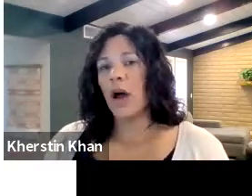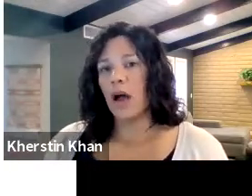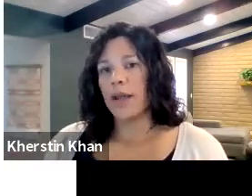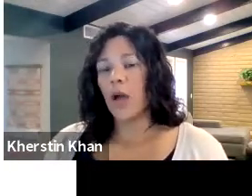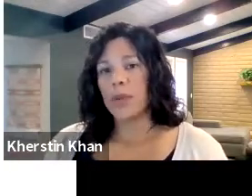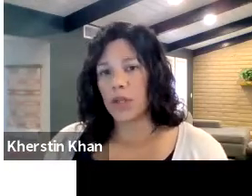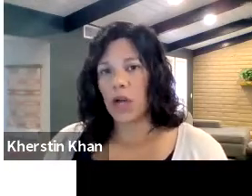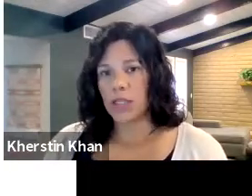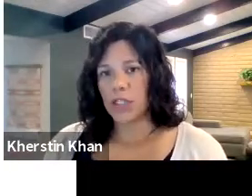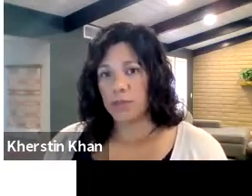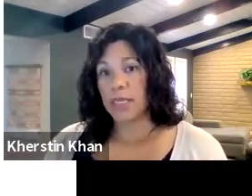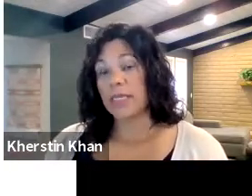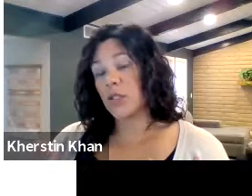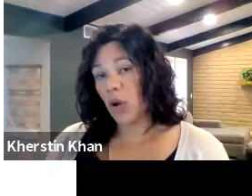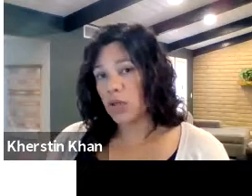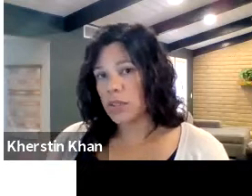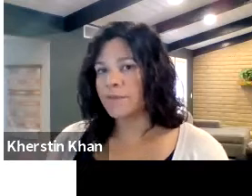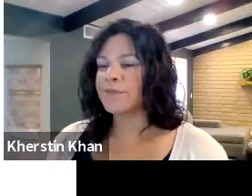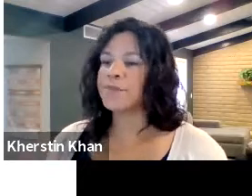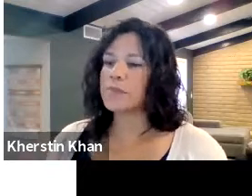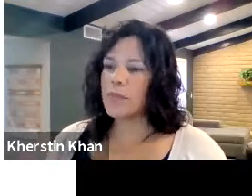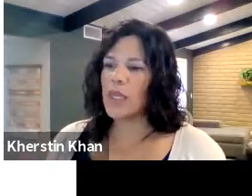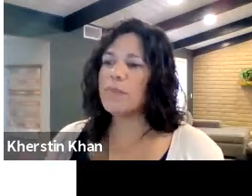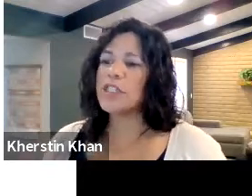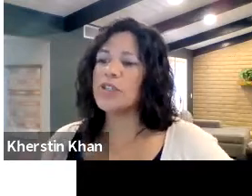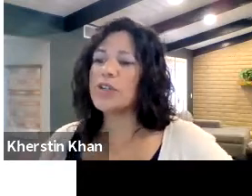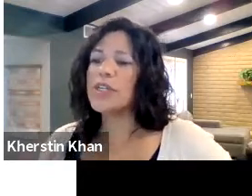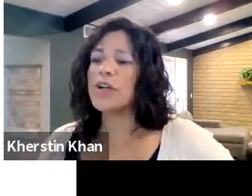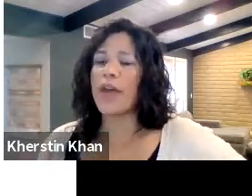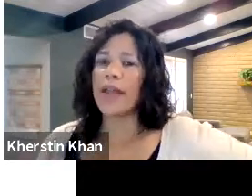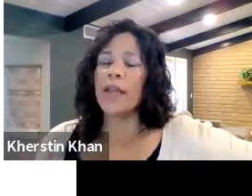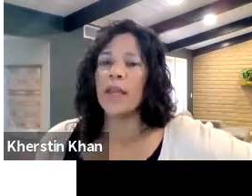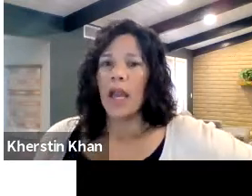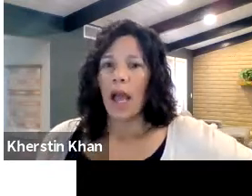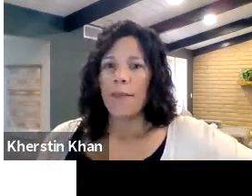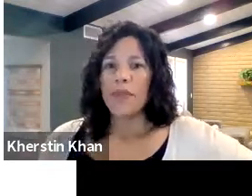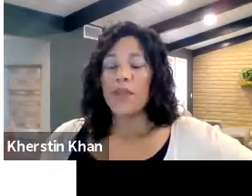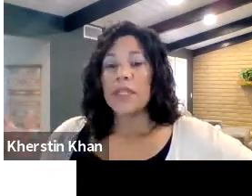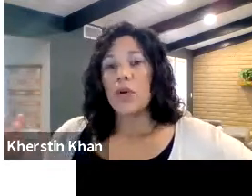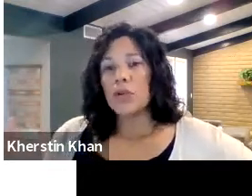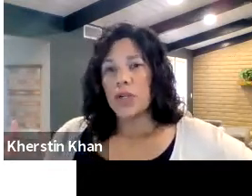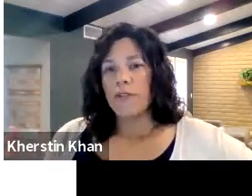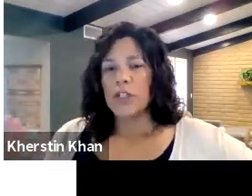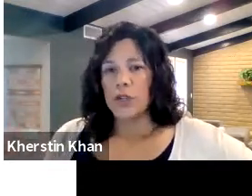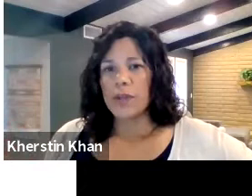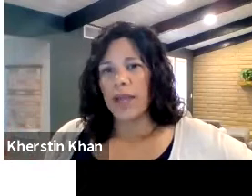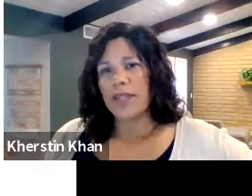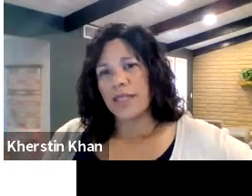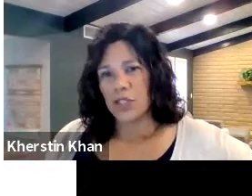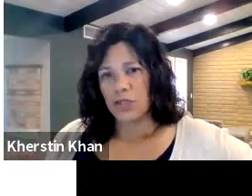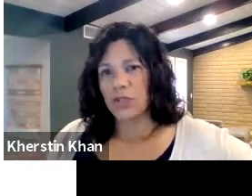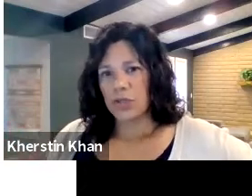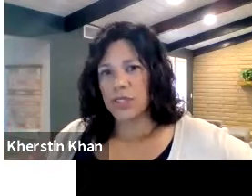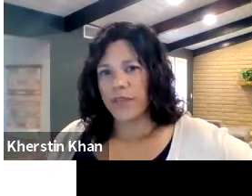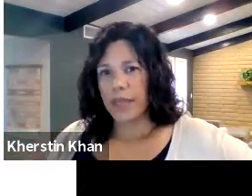influence on helping the college to meet its goals. And we mentioned earlier that that these goals are often driven by